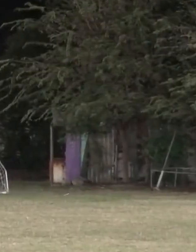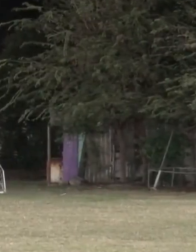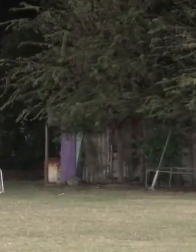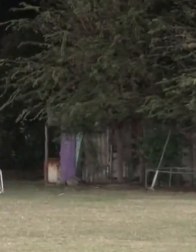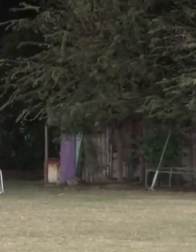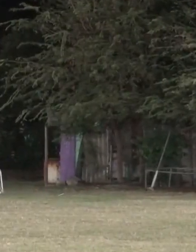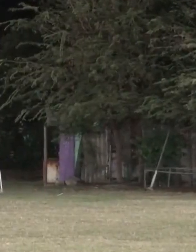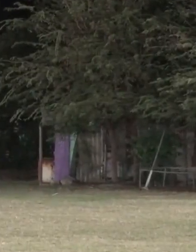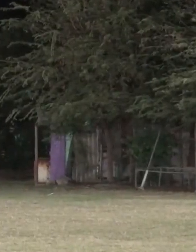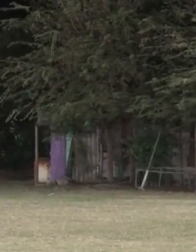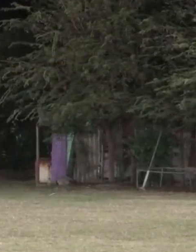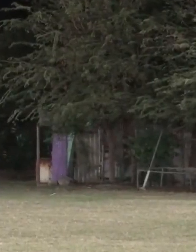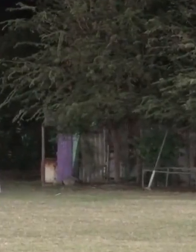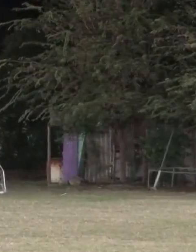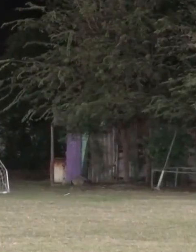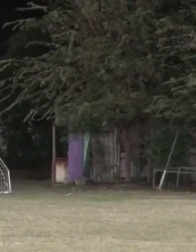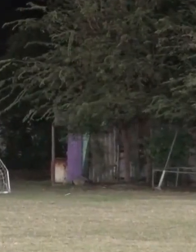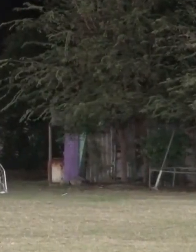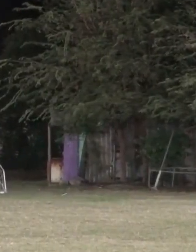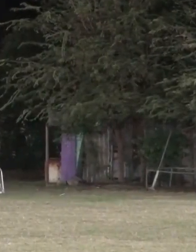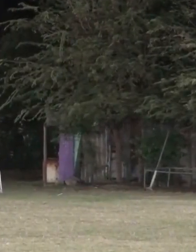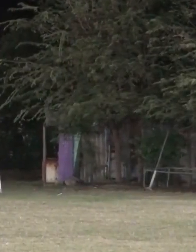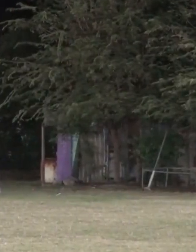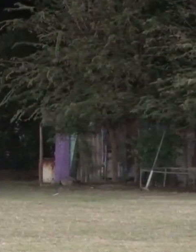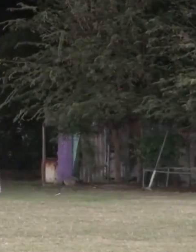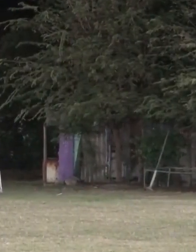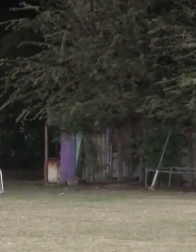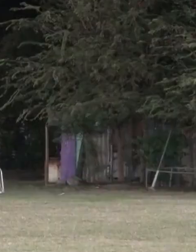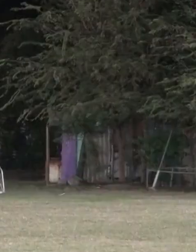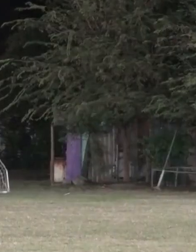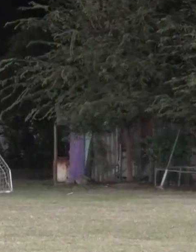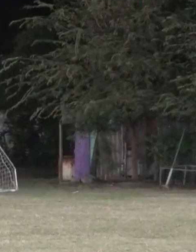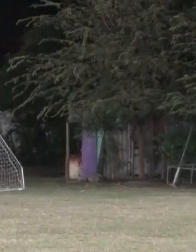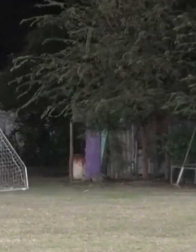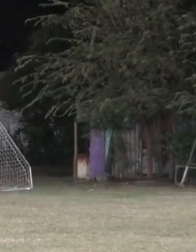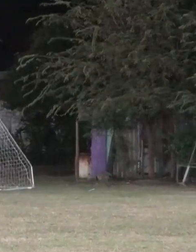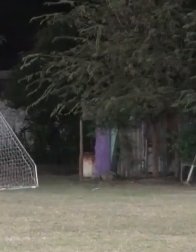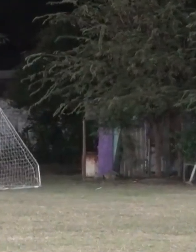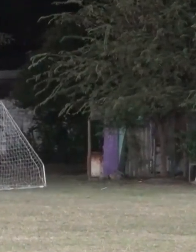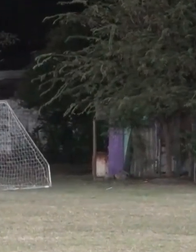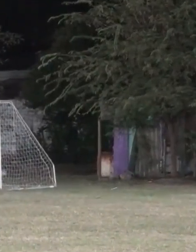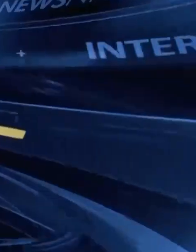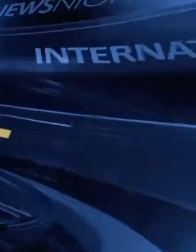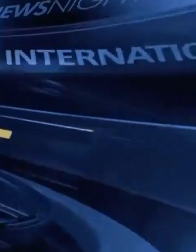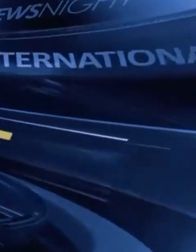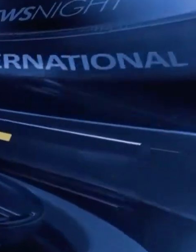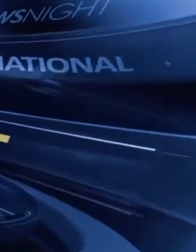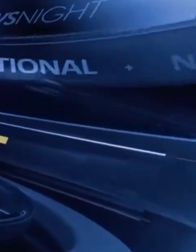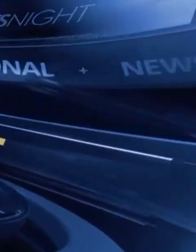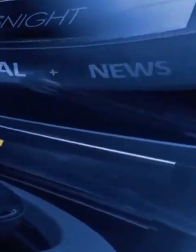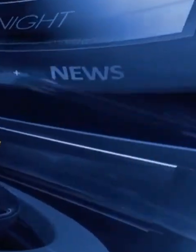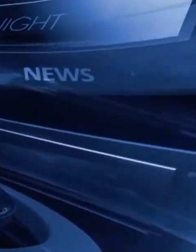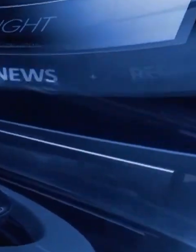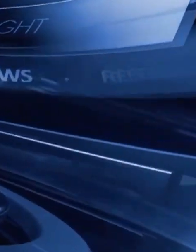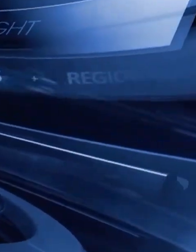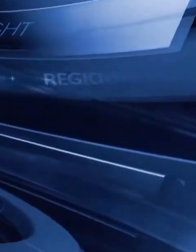be the cry, as Gall Hill trumped Paradise 3-1.